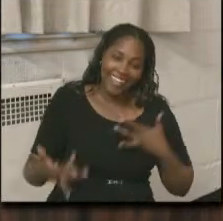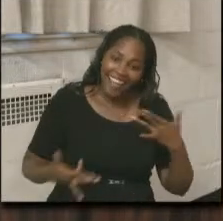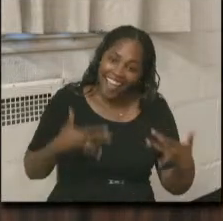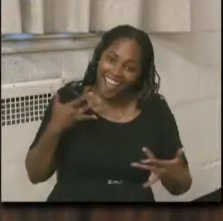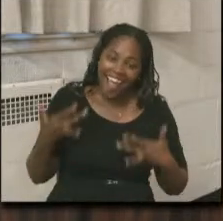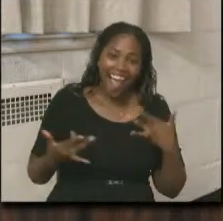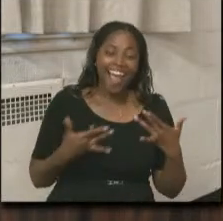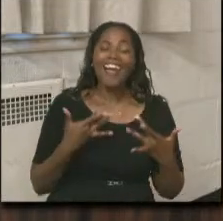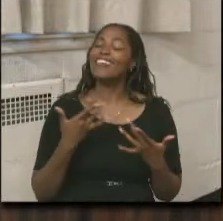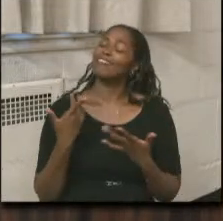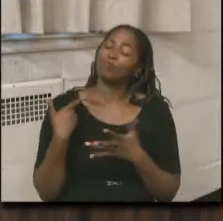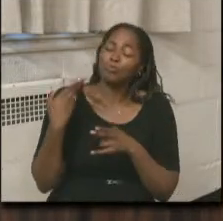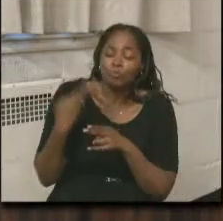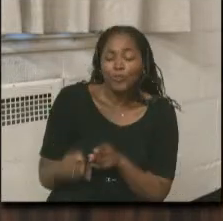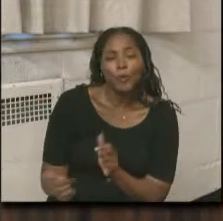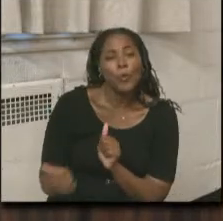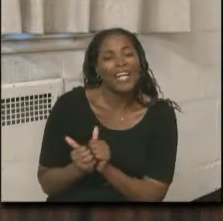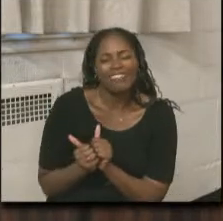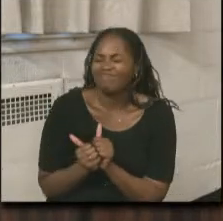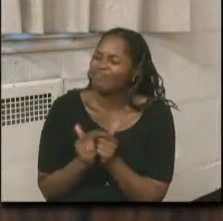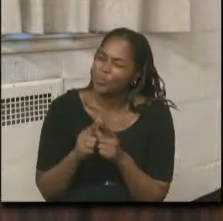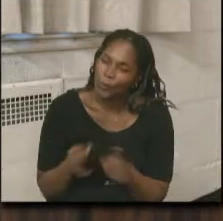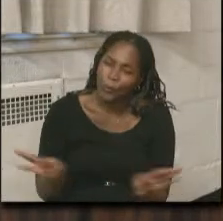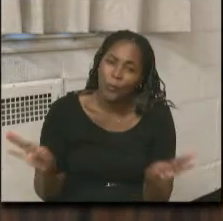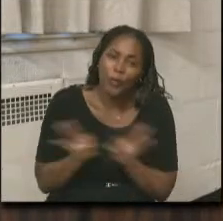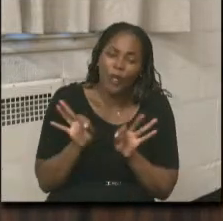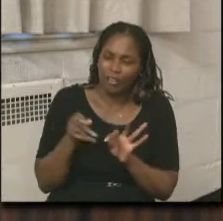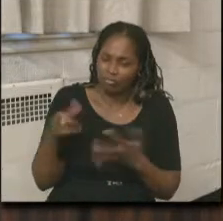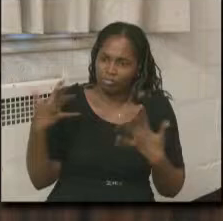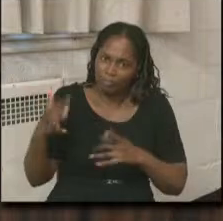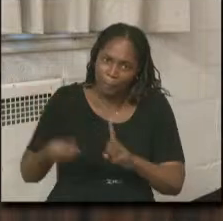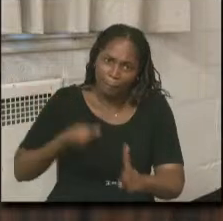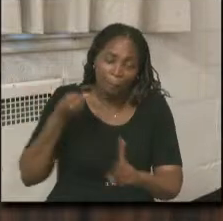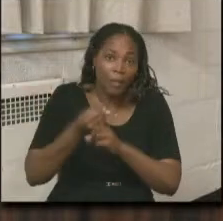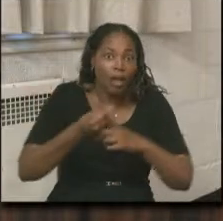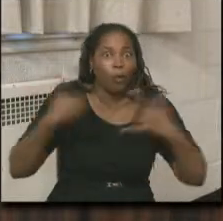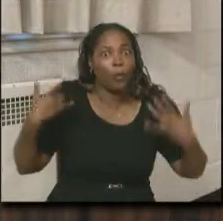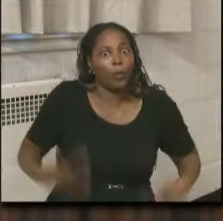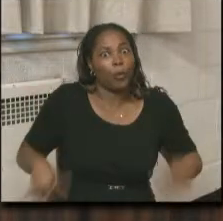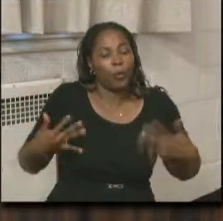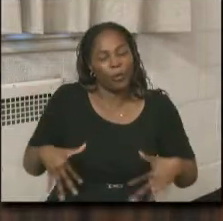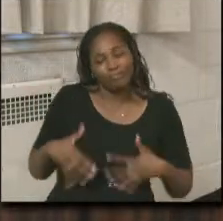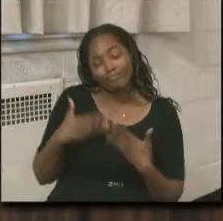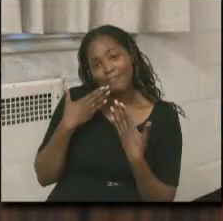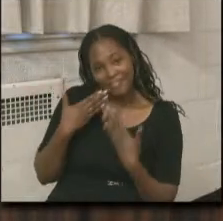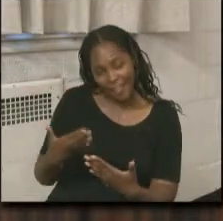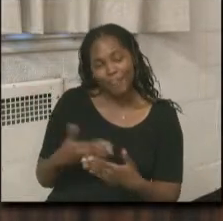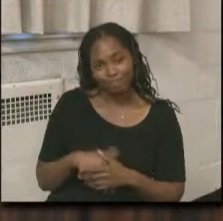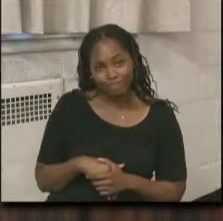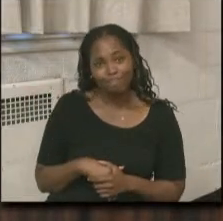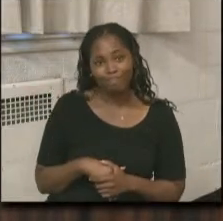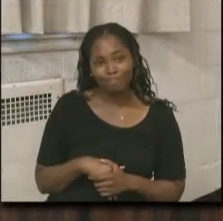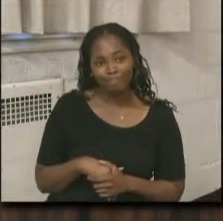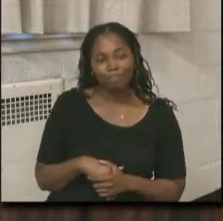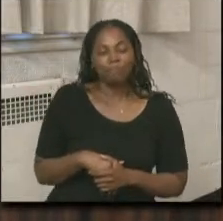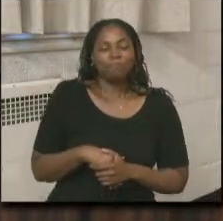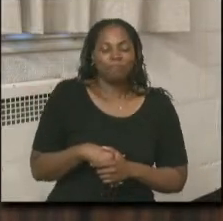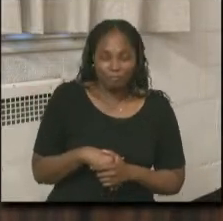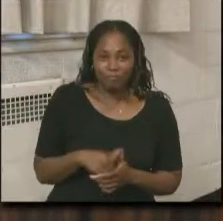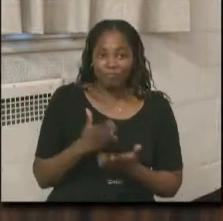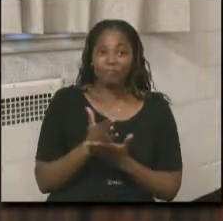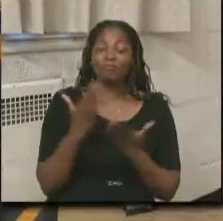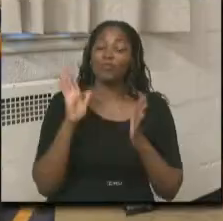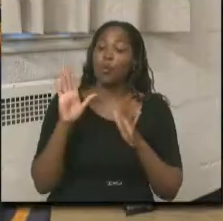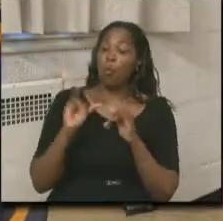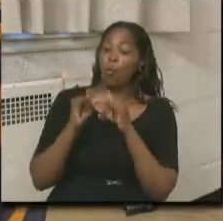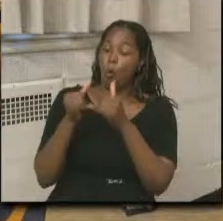had this small time with you to be able to give such a big impact. So for that, we say thank you. All right, your